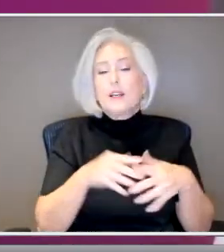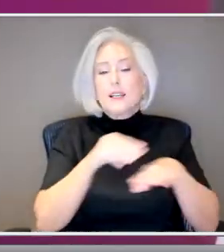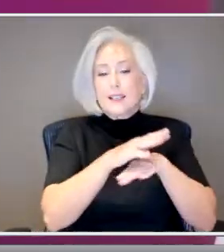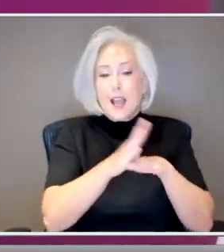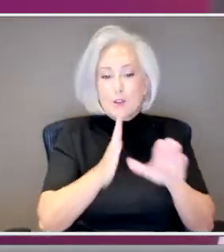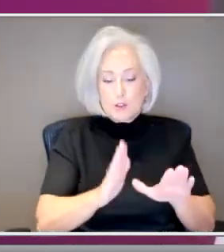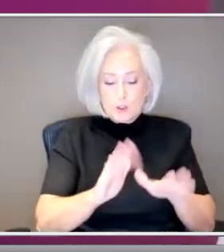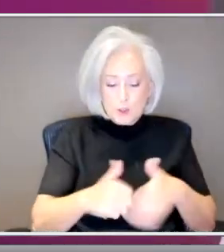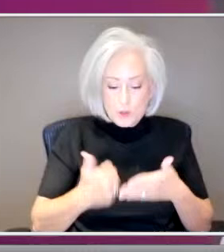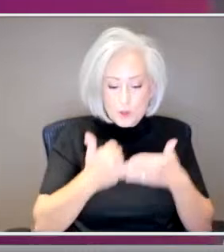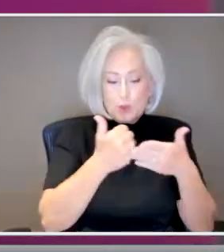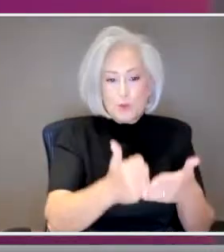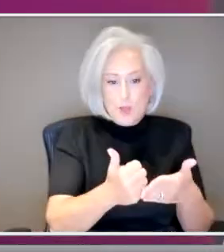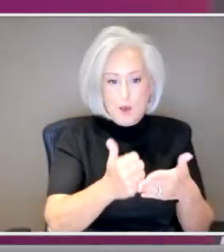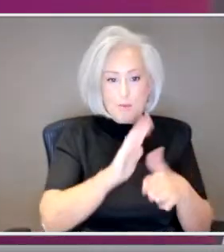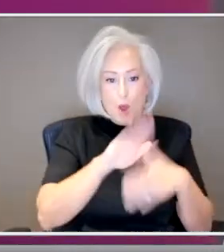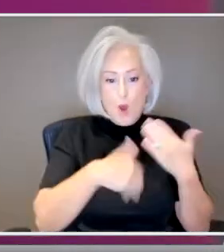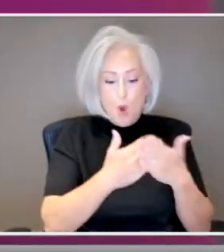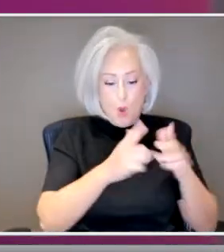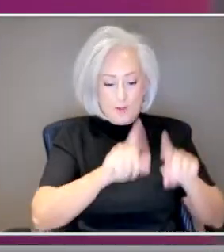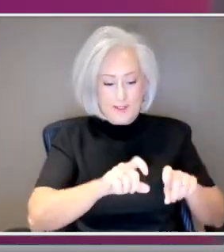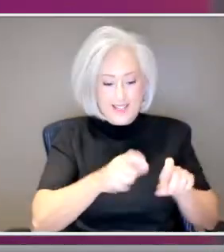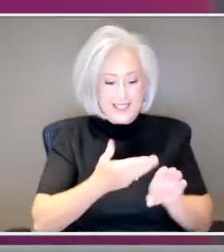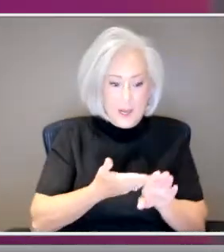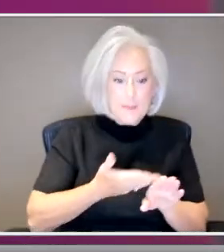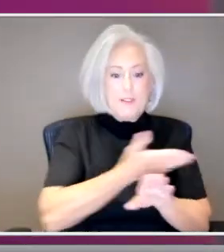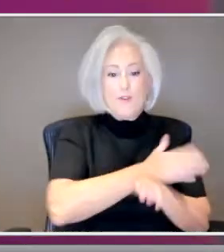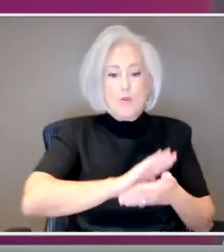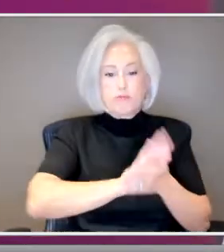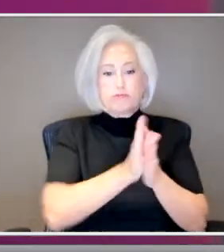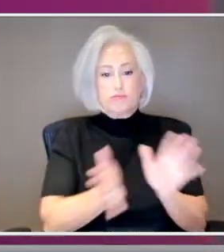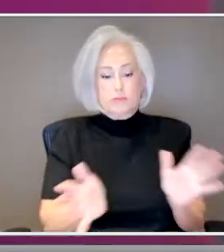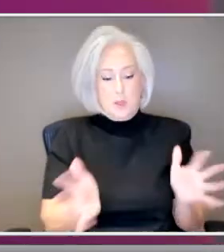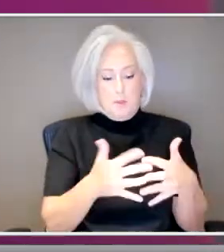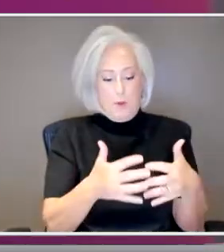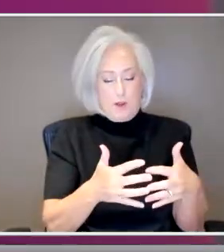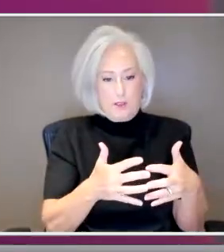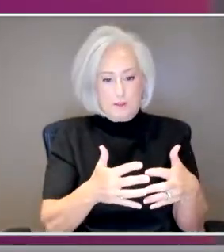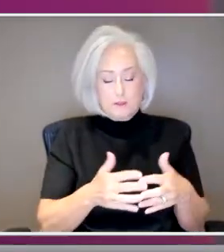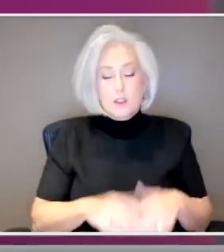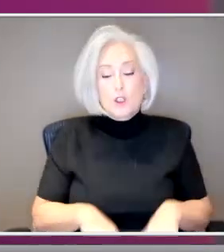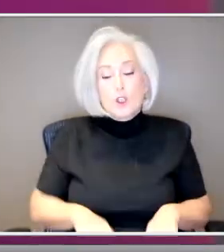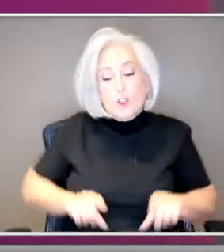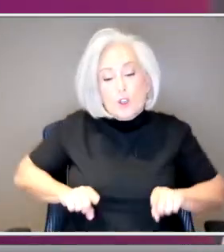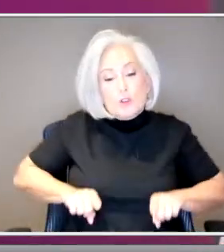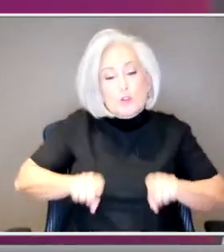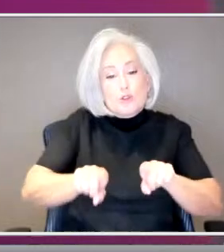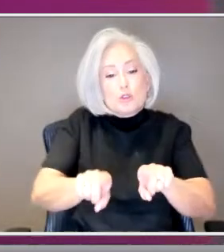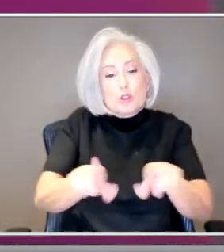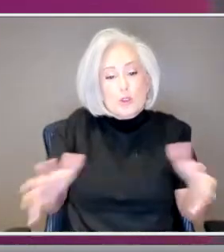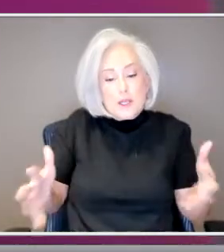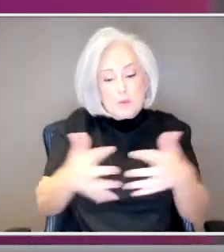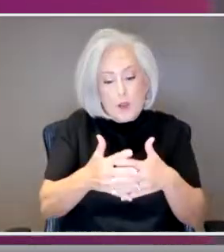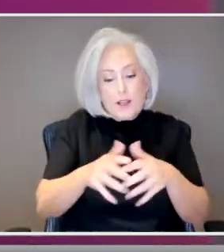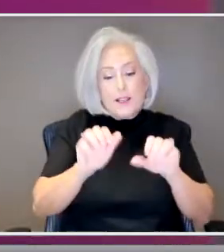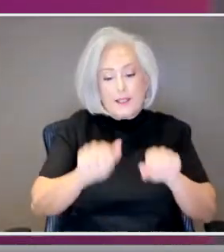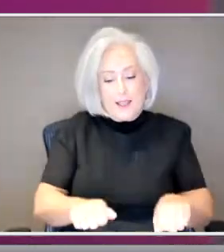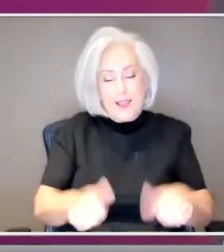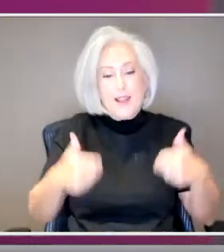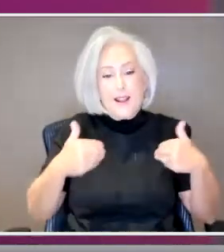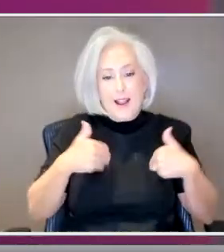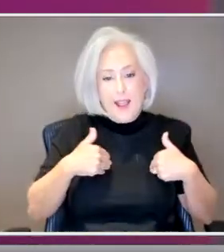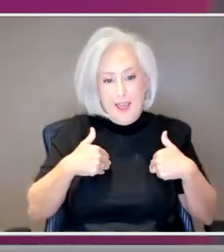the prenatal testing options. And then during pregnancy, you can have a procedure called